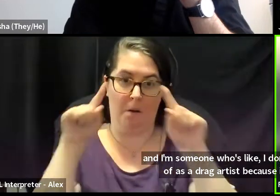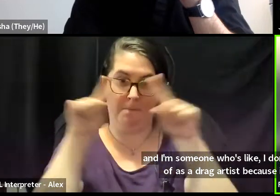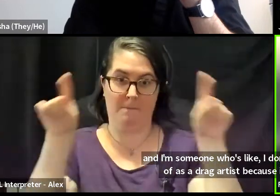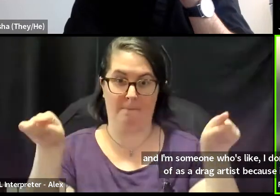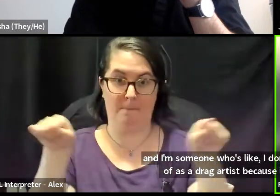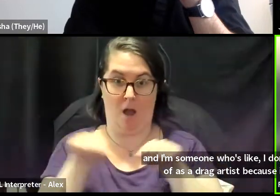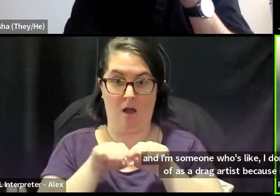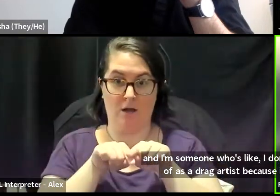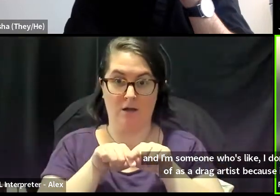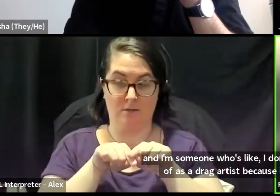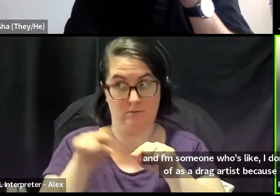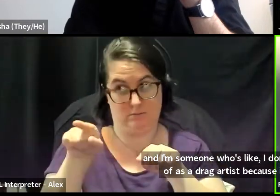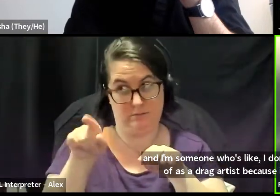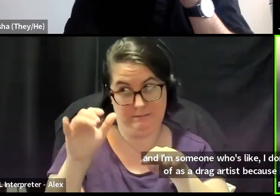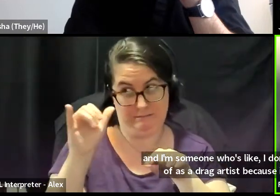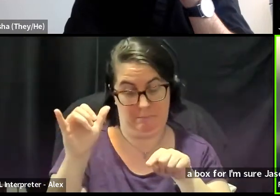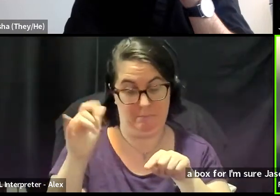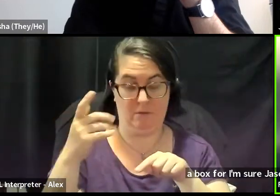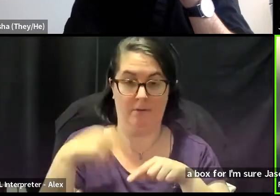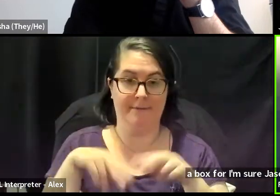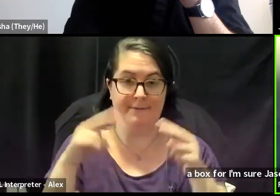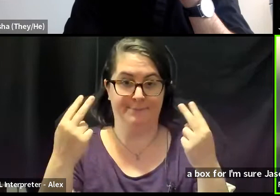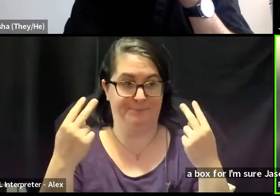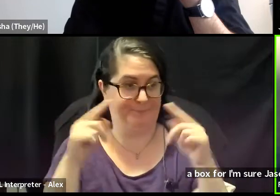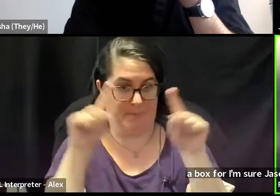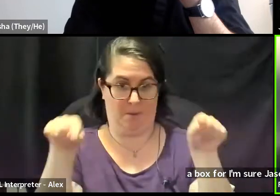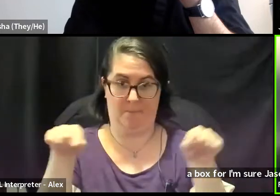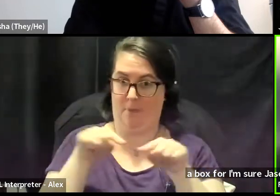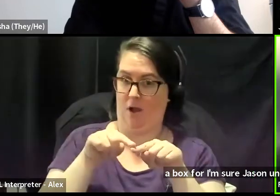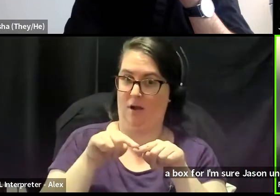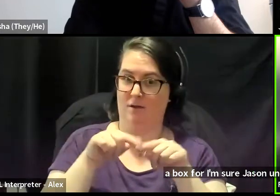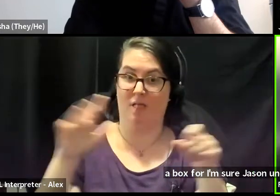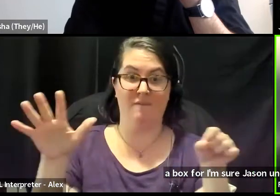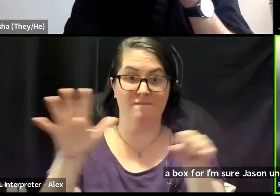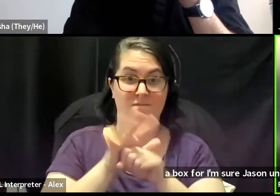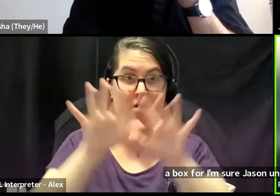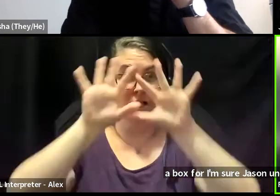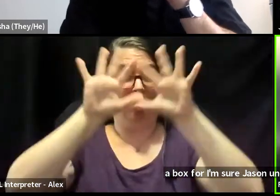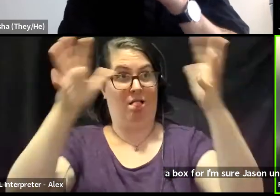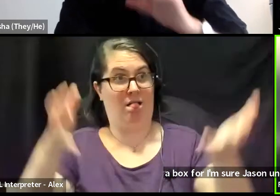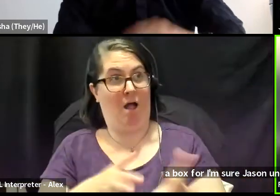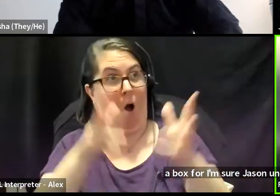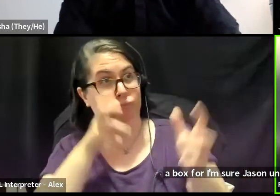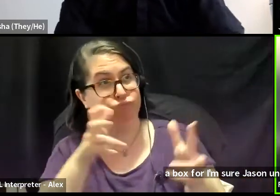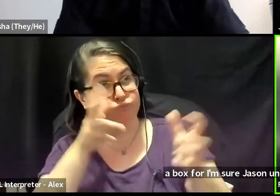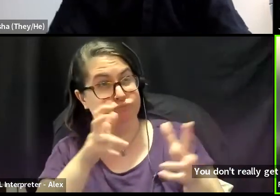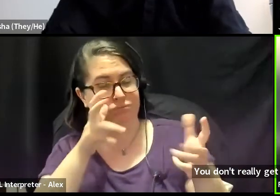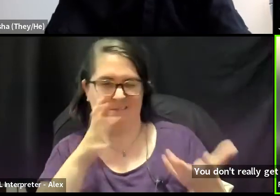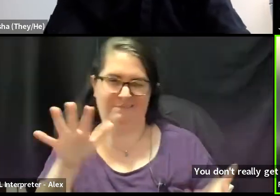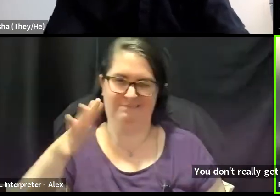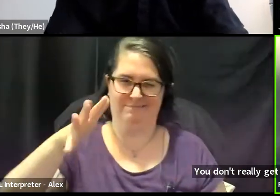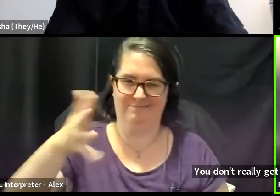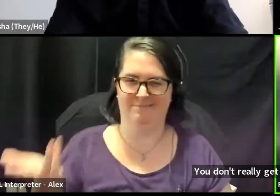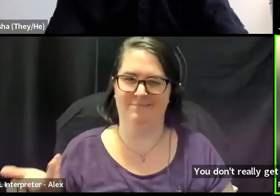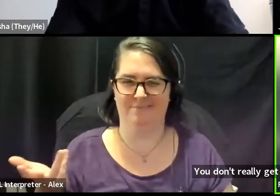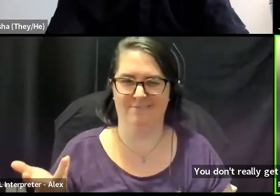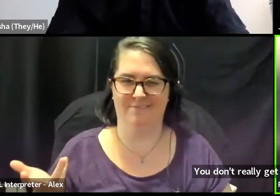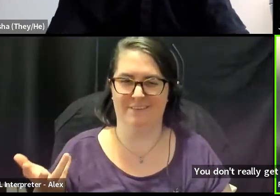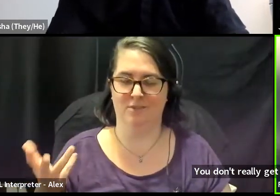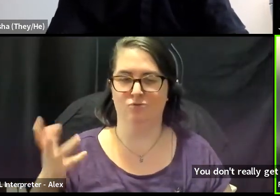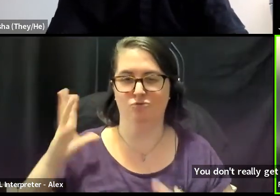I'm sure Jade understands this as well, is like, you don't really get the full experience of drag when you're in a little box, right? You need, you know, drag is a